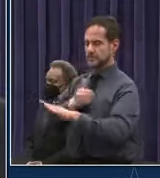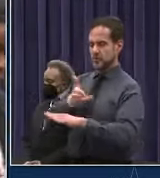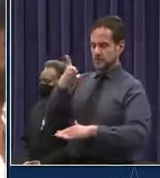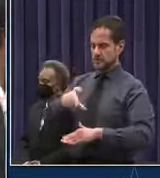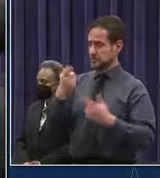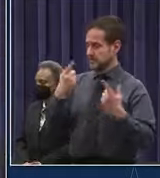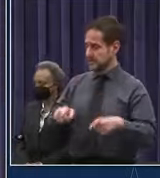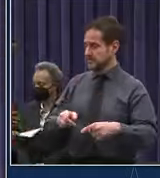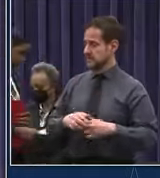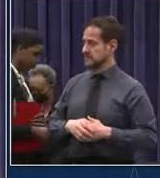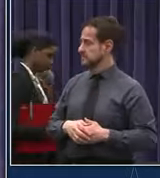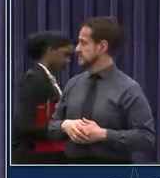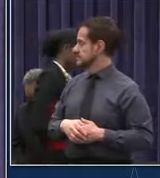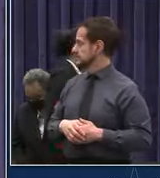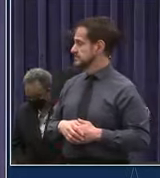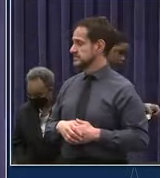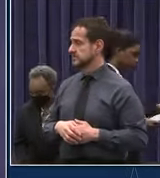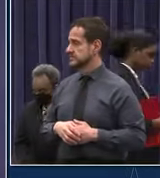second